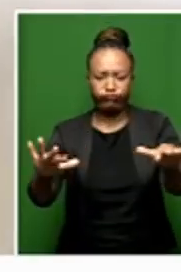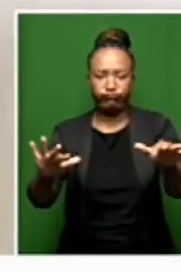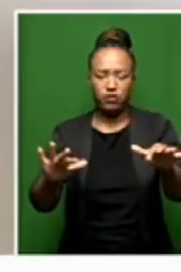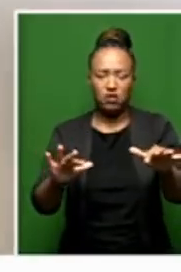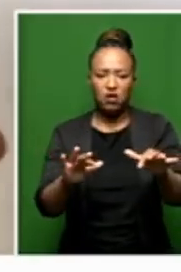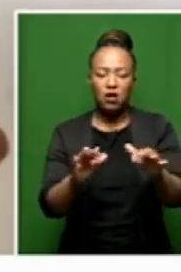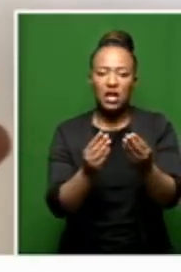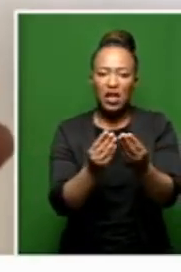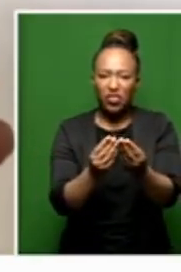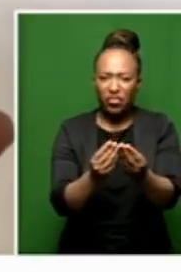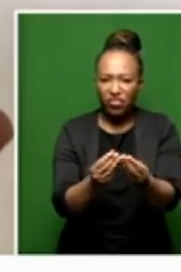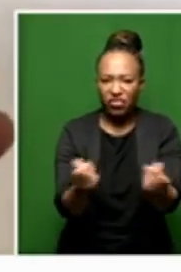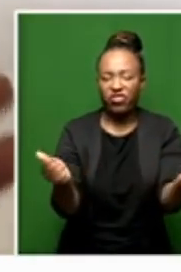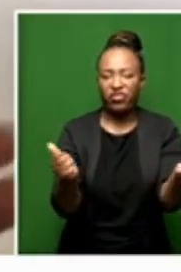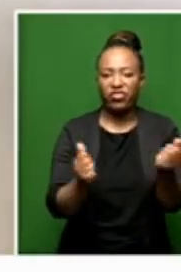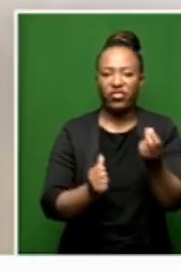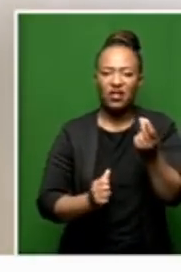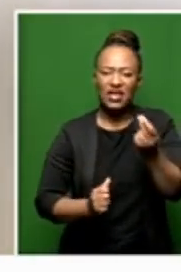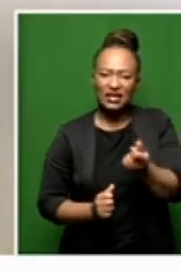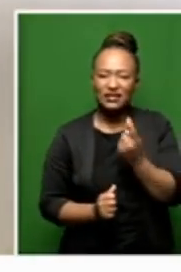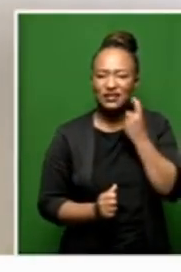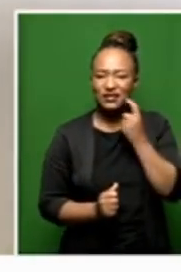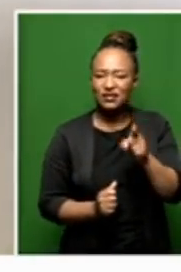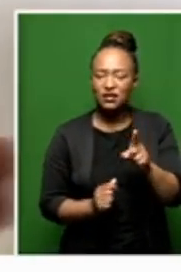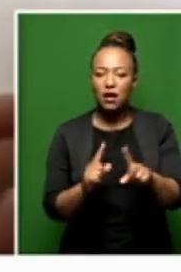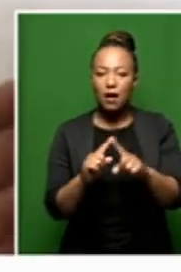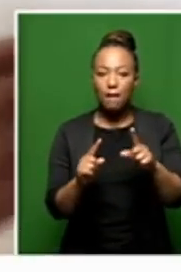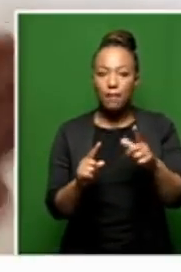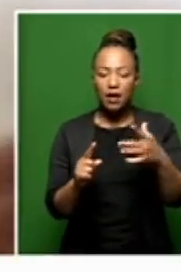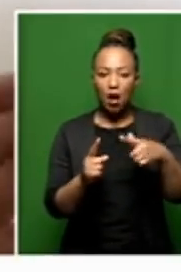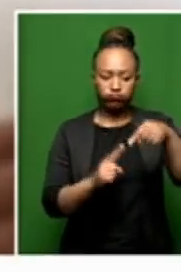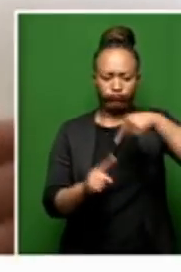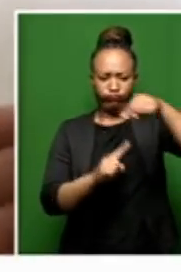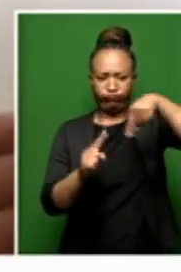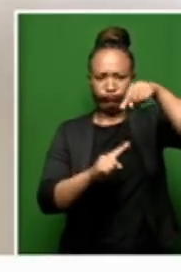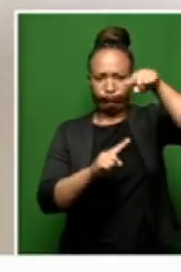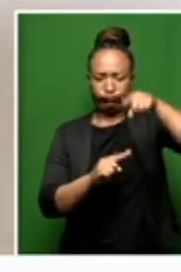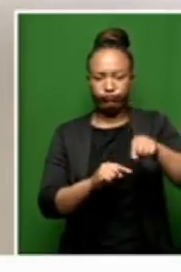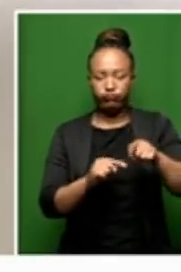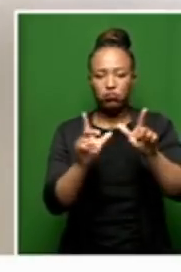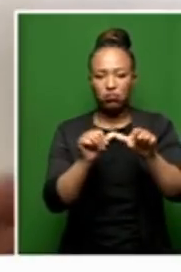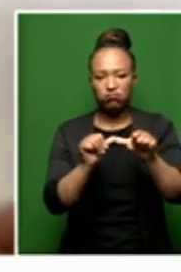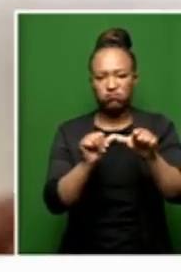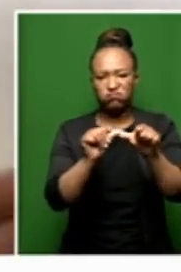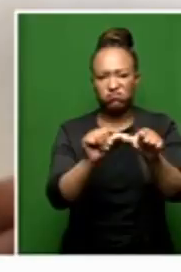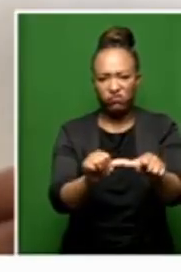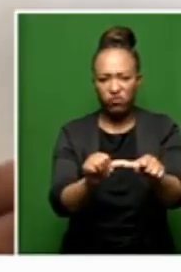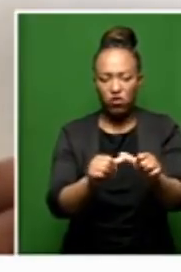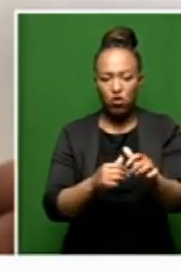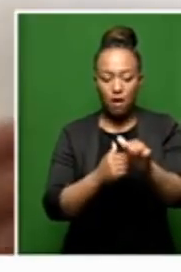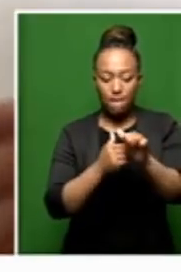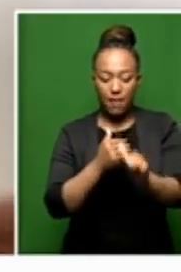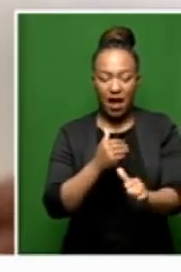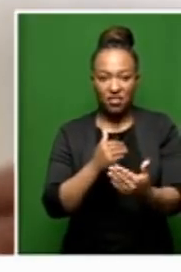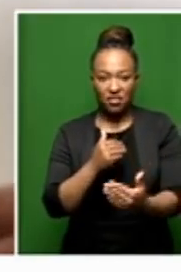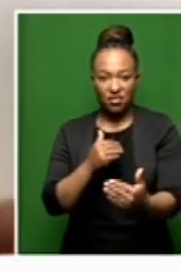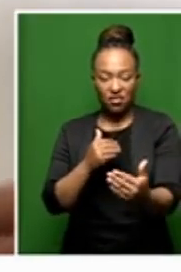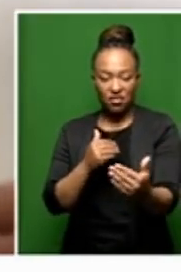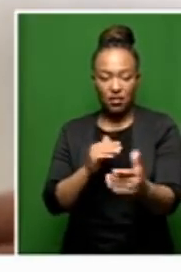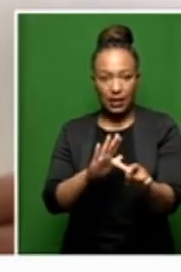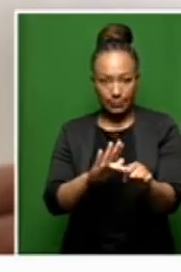disappear also very quickly. But the time the hurricane is going to stay with us, which is this month in